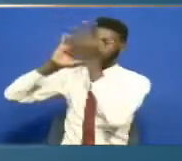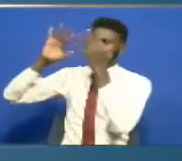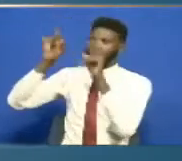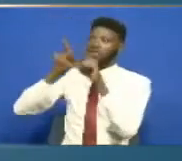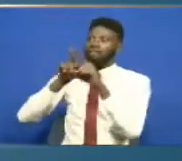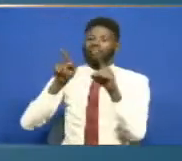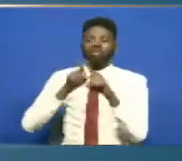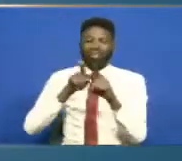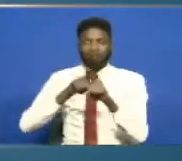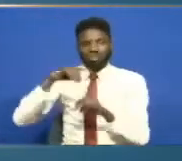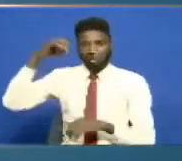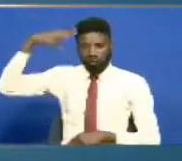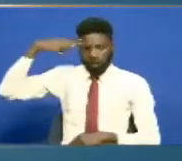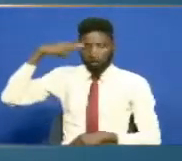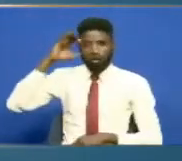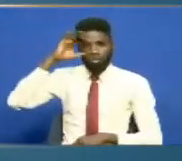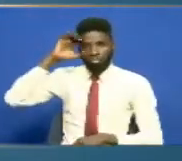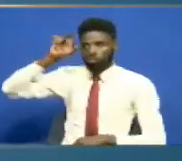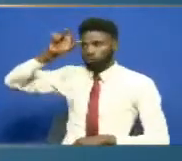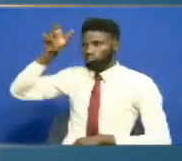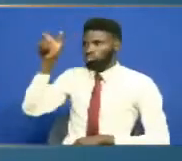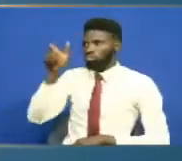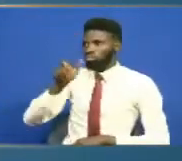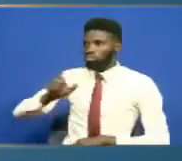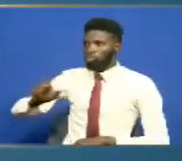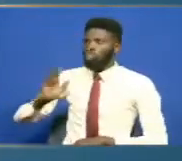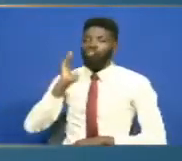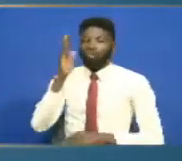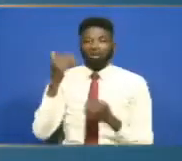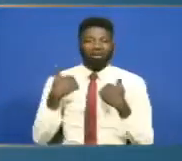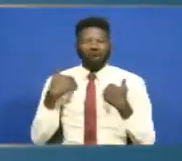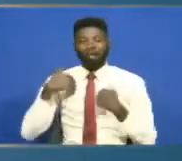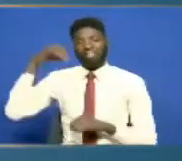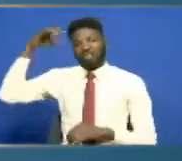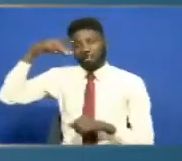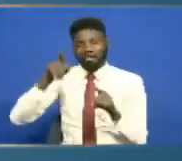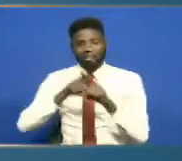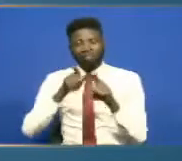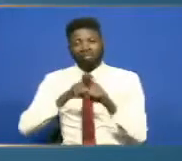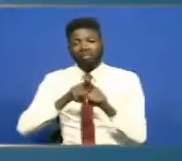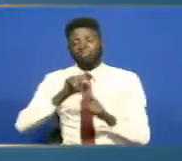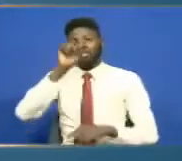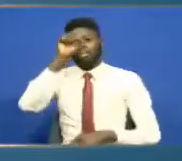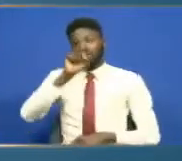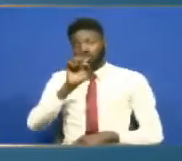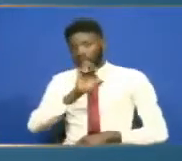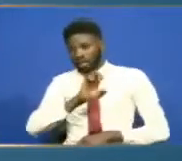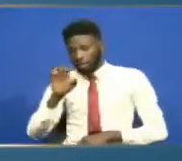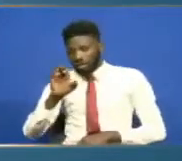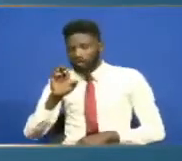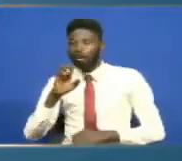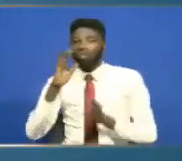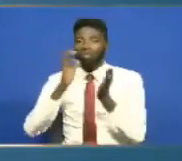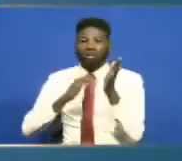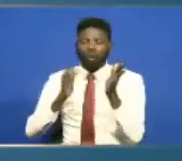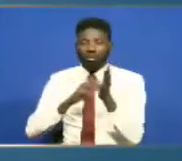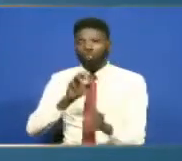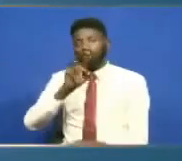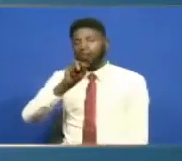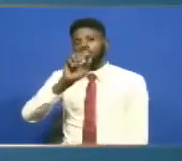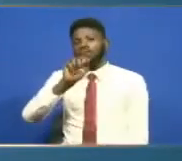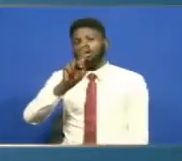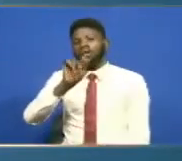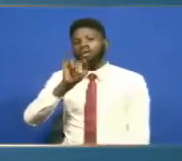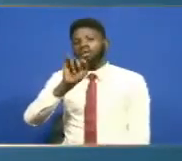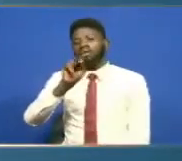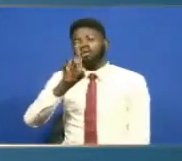sunny periods. The coastal strip will experience sunny intervals. The southeastern lowlands, Machakos, Makindu, Voi, and the capital will